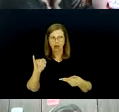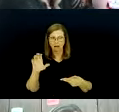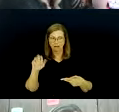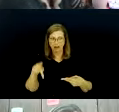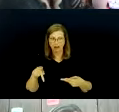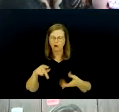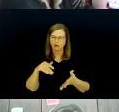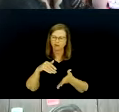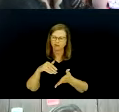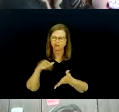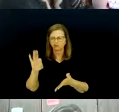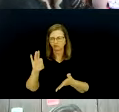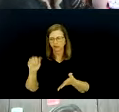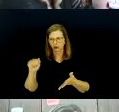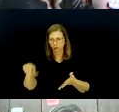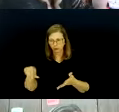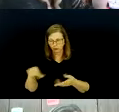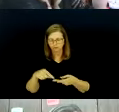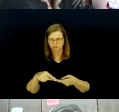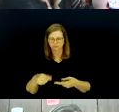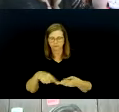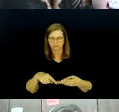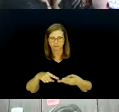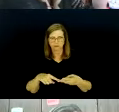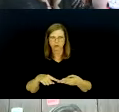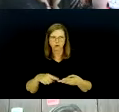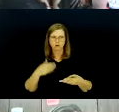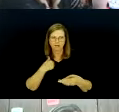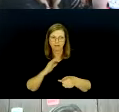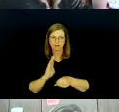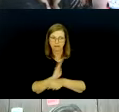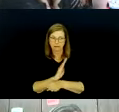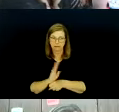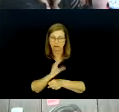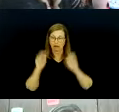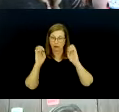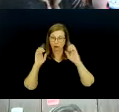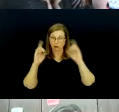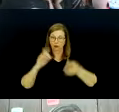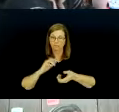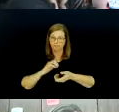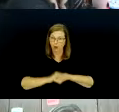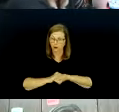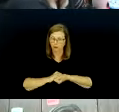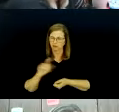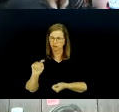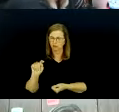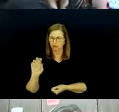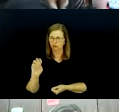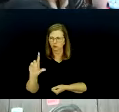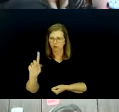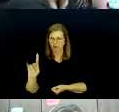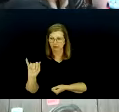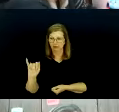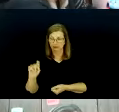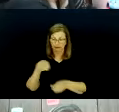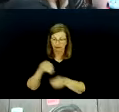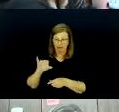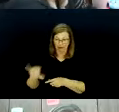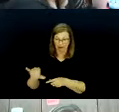asked questions. And then we have a business and education partnership toolkit. And within that toolkit, that's